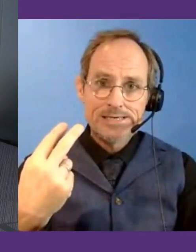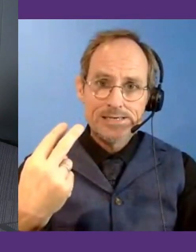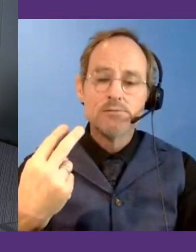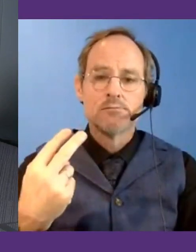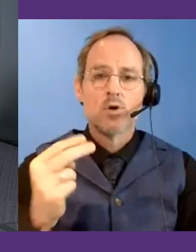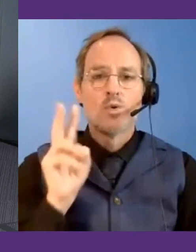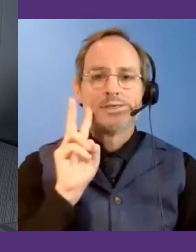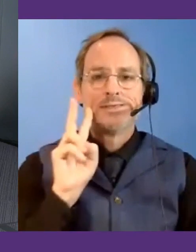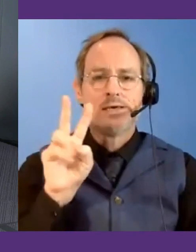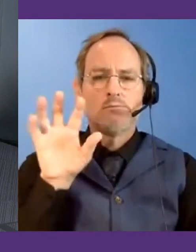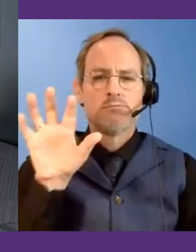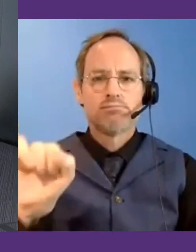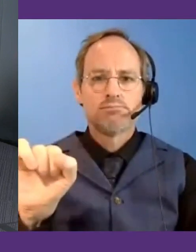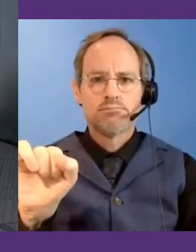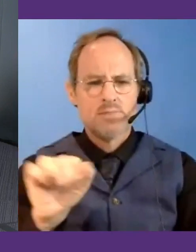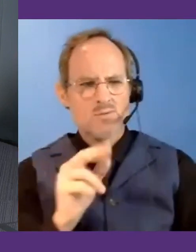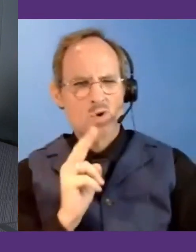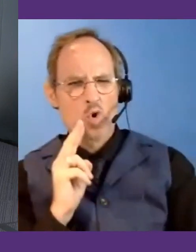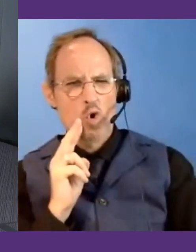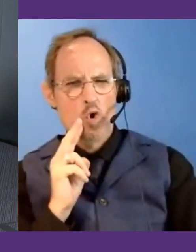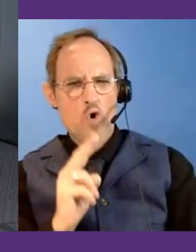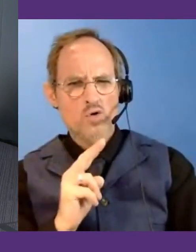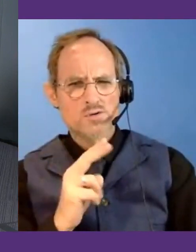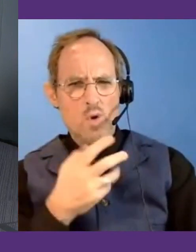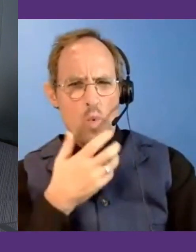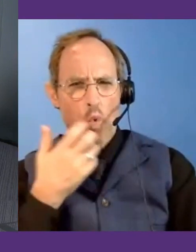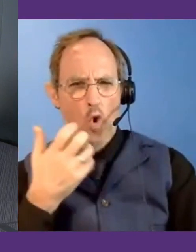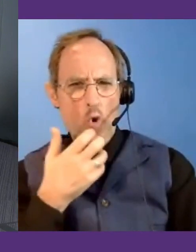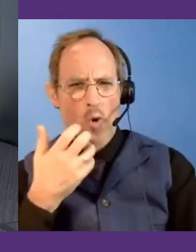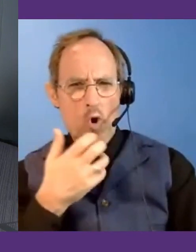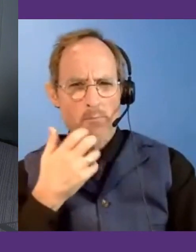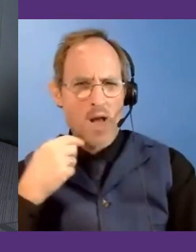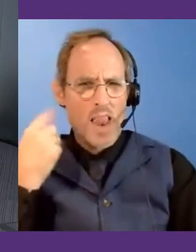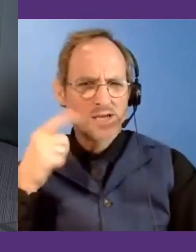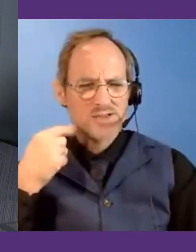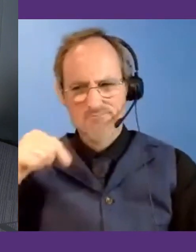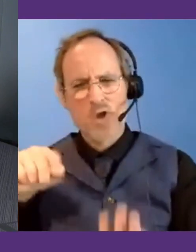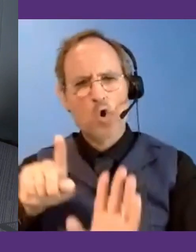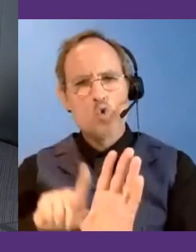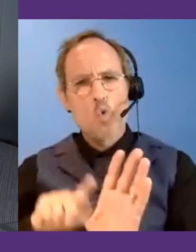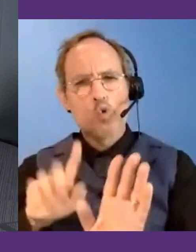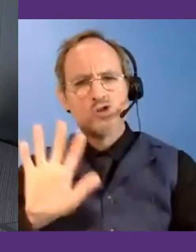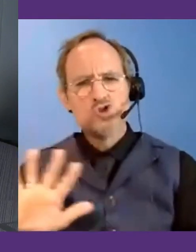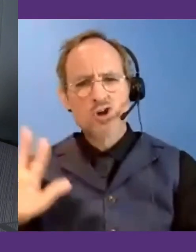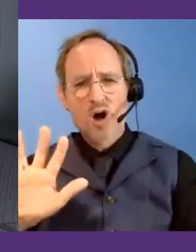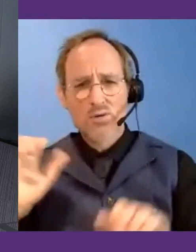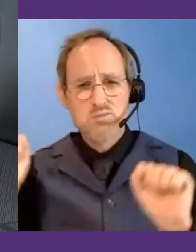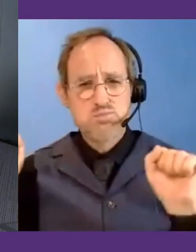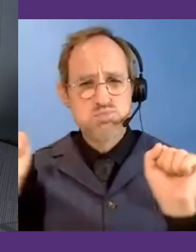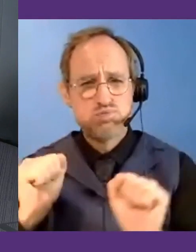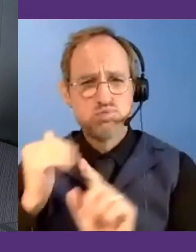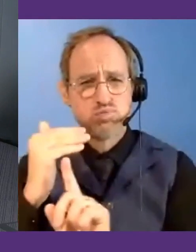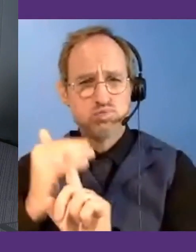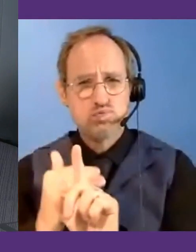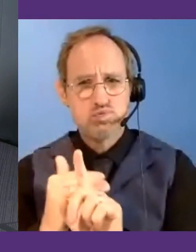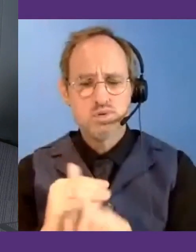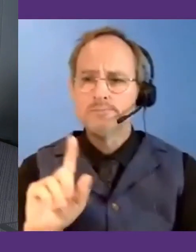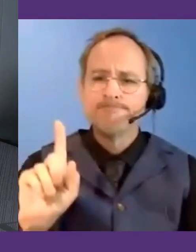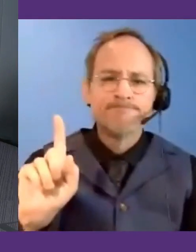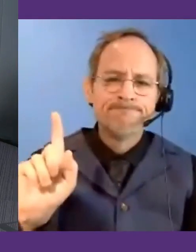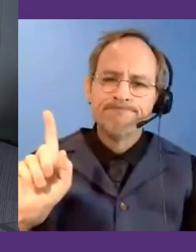looks warmer in London than it is in Yorkshire today, anyway. It's bucketing down here, Matt. If you could look